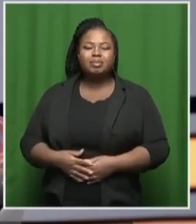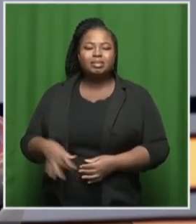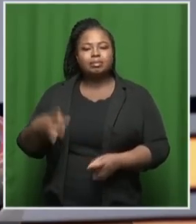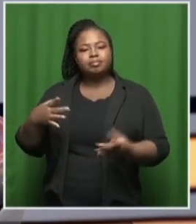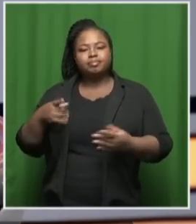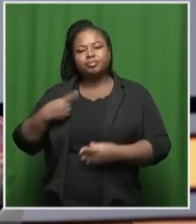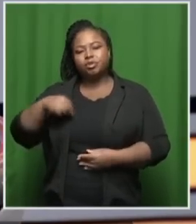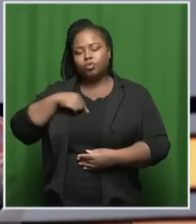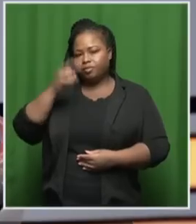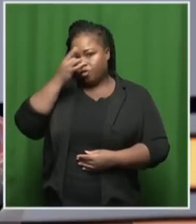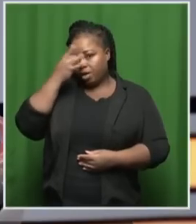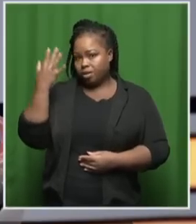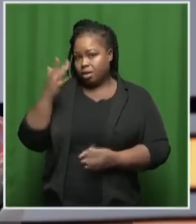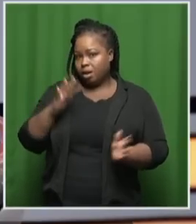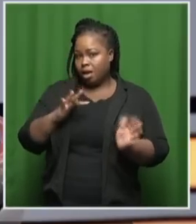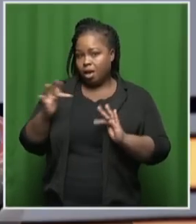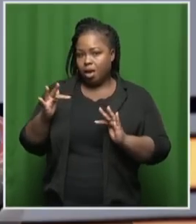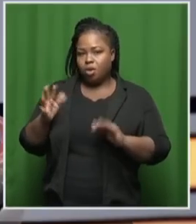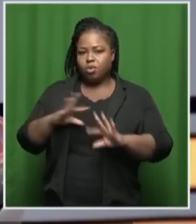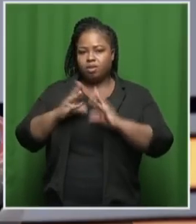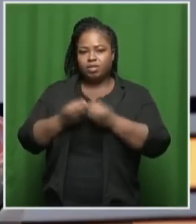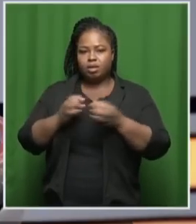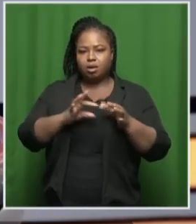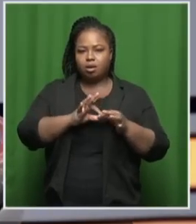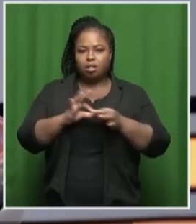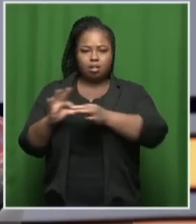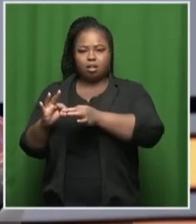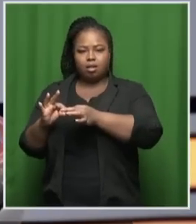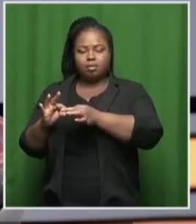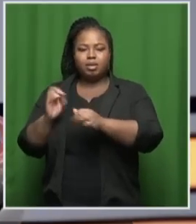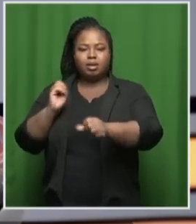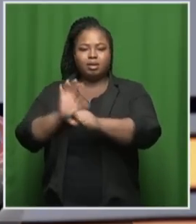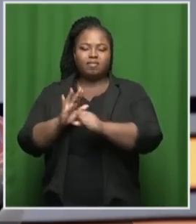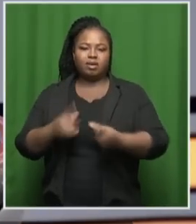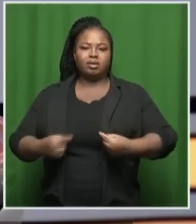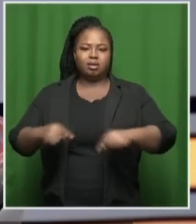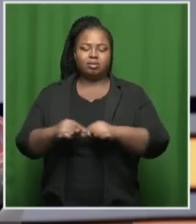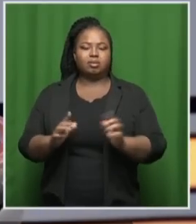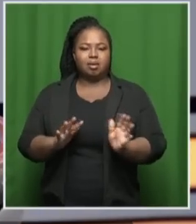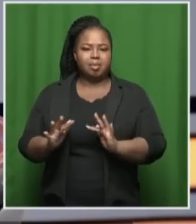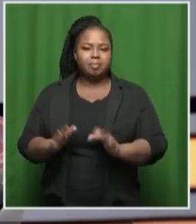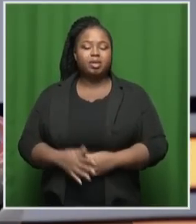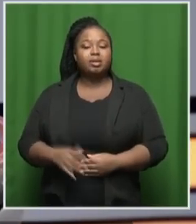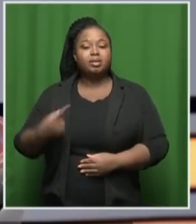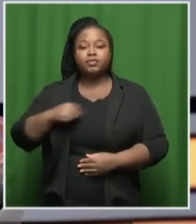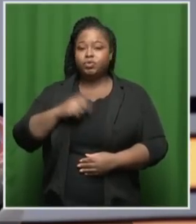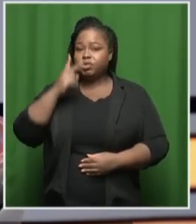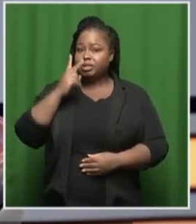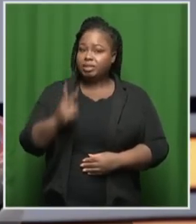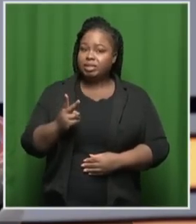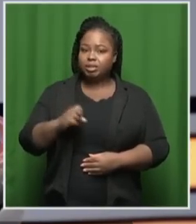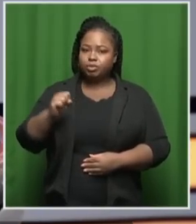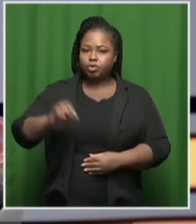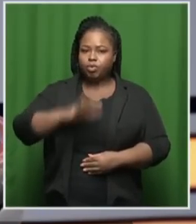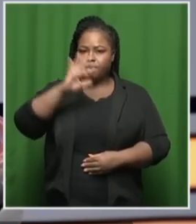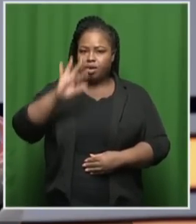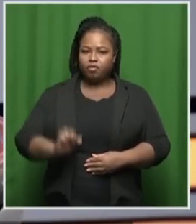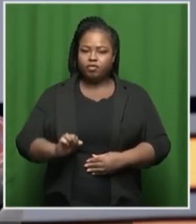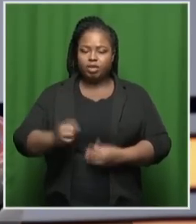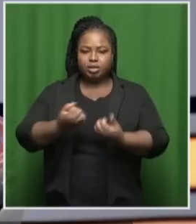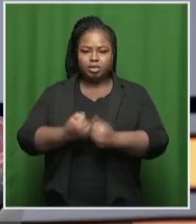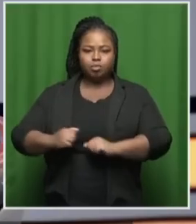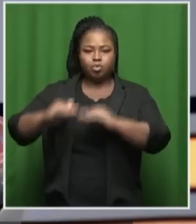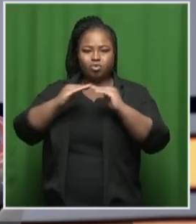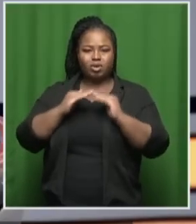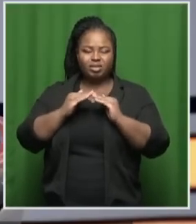sometimes forget how all of these are interrelated and how they affect us. And so when you look at a moment in a South African